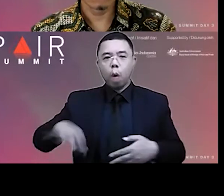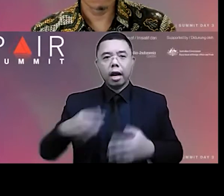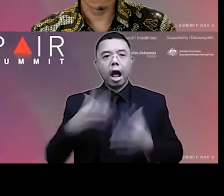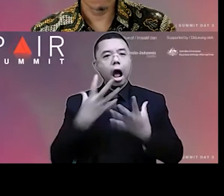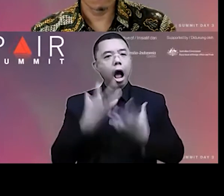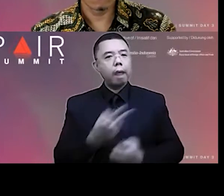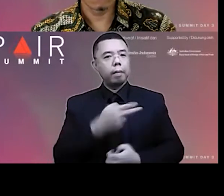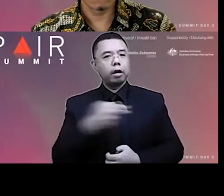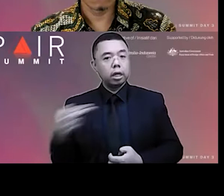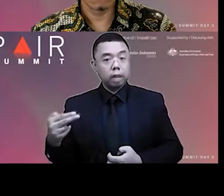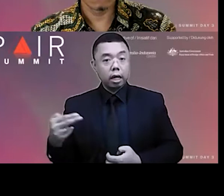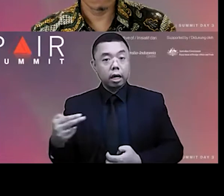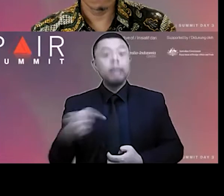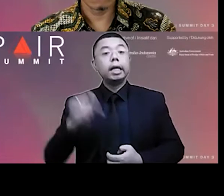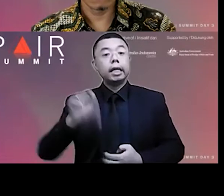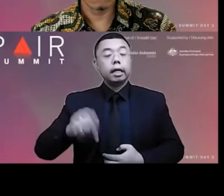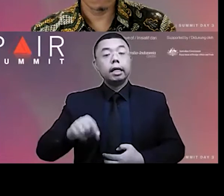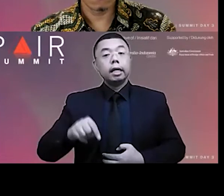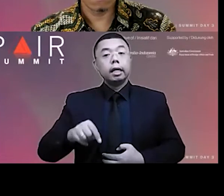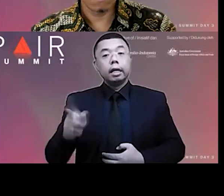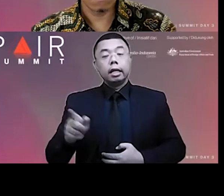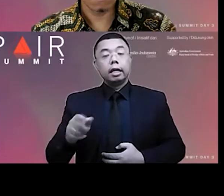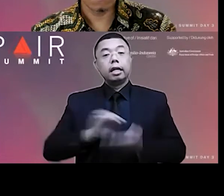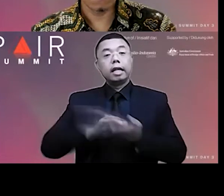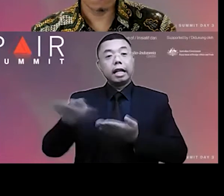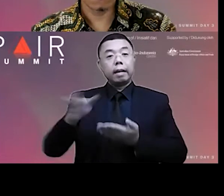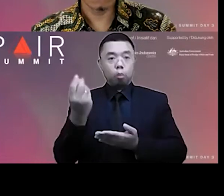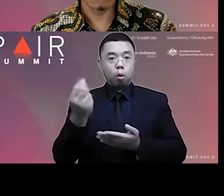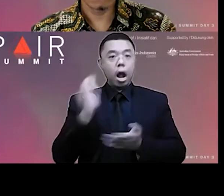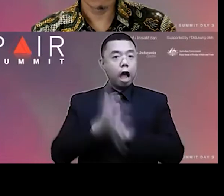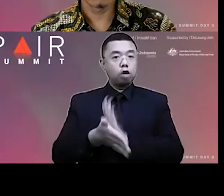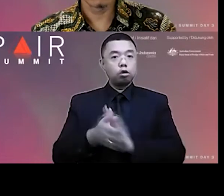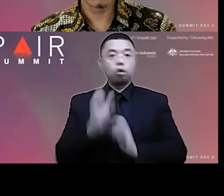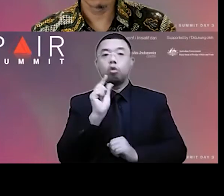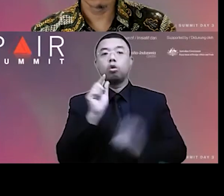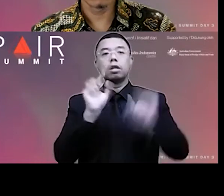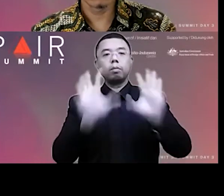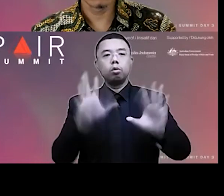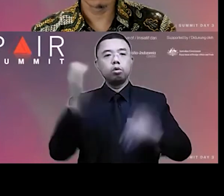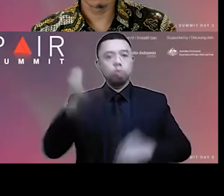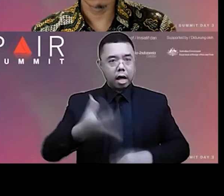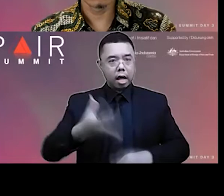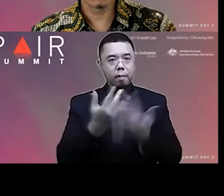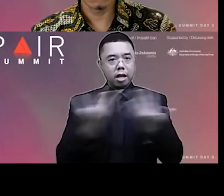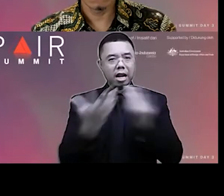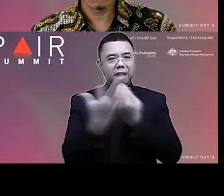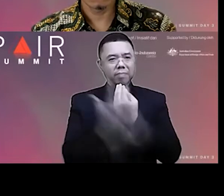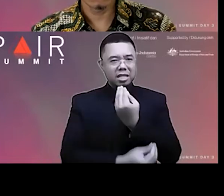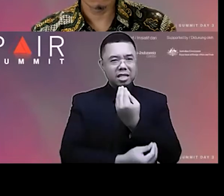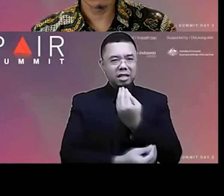10 million people below the poverty line. Then we support it with